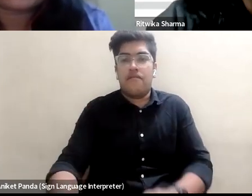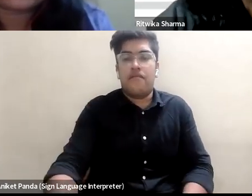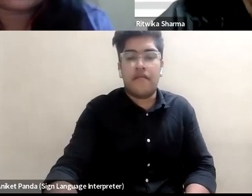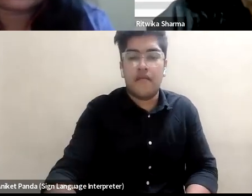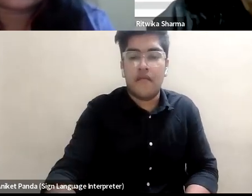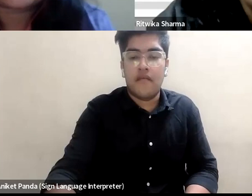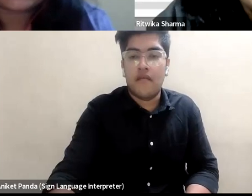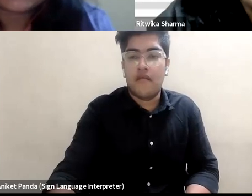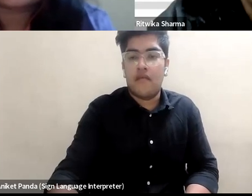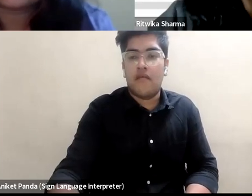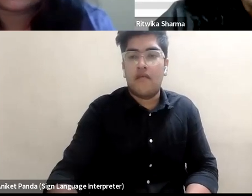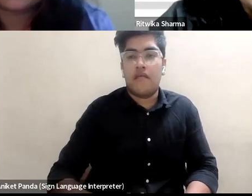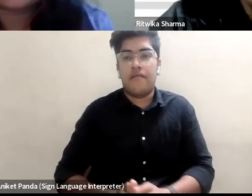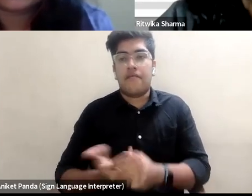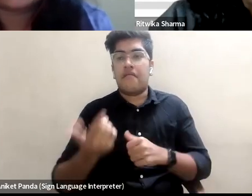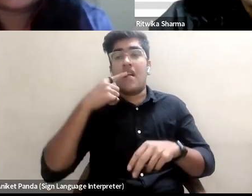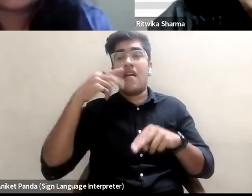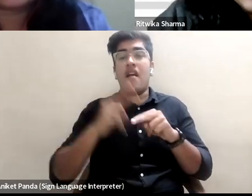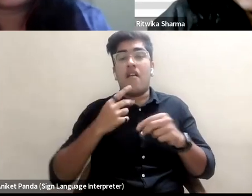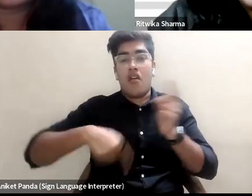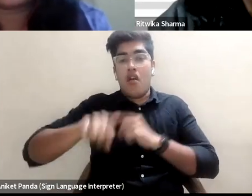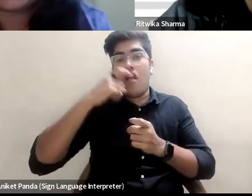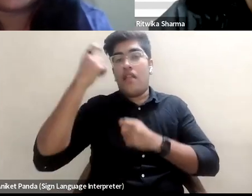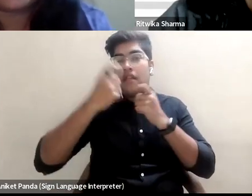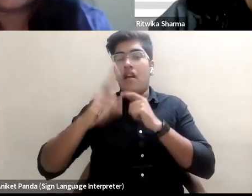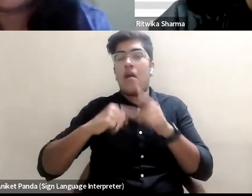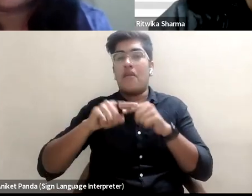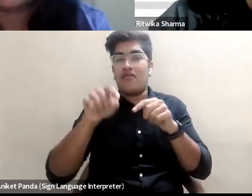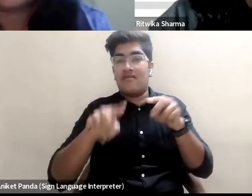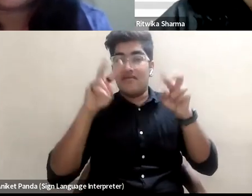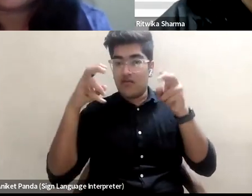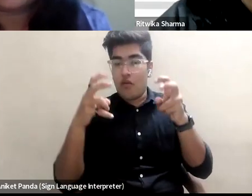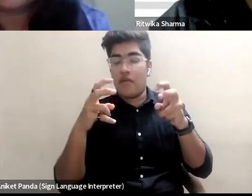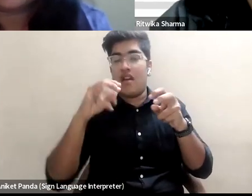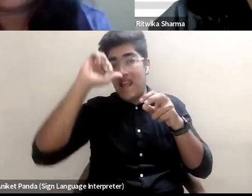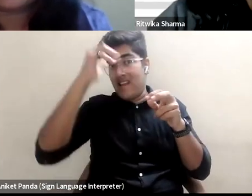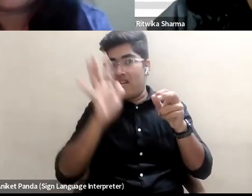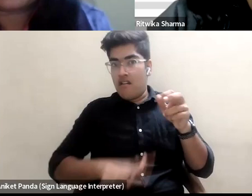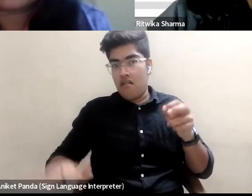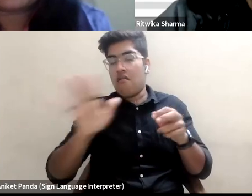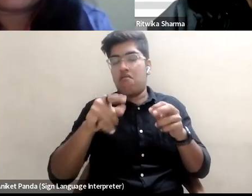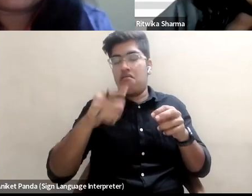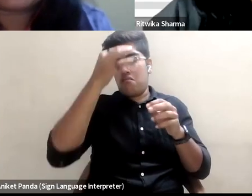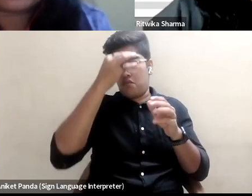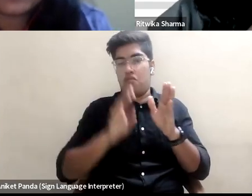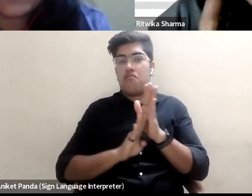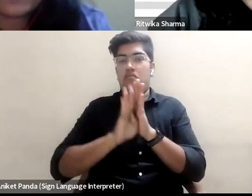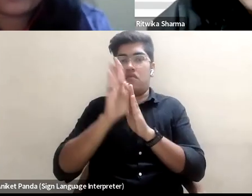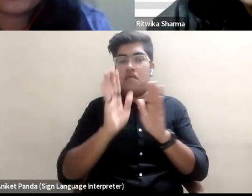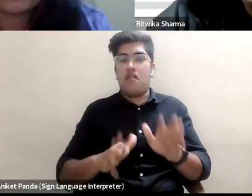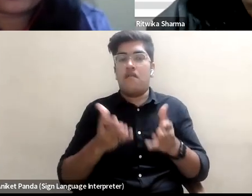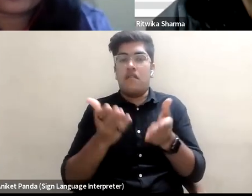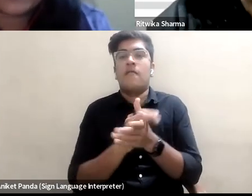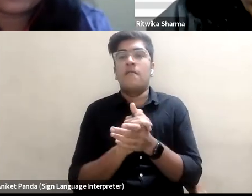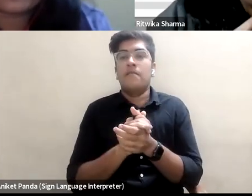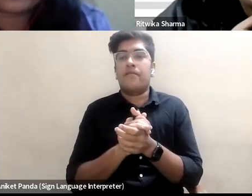gets magnified 10x when we think about this across the country. Yeah. Sure. I actually, there's just